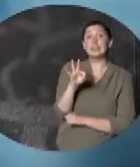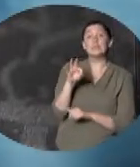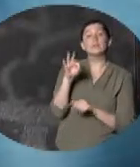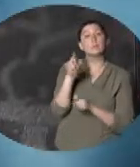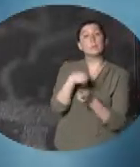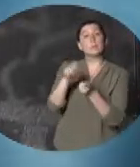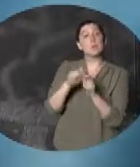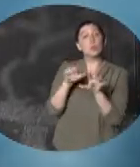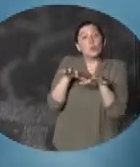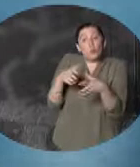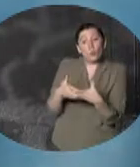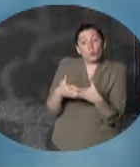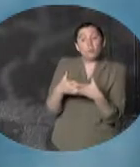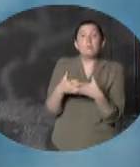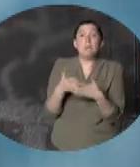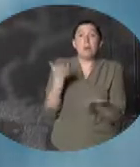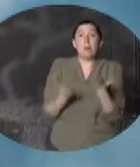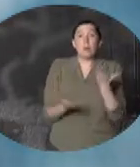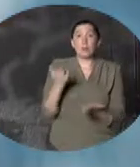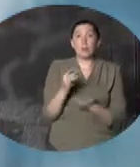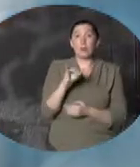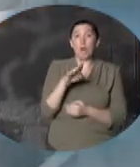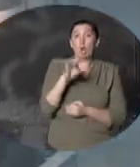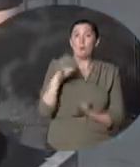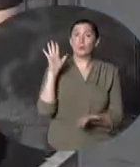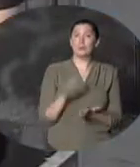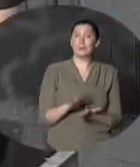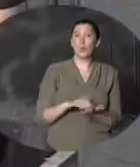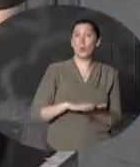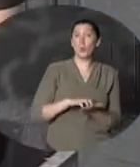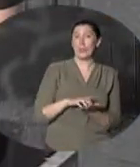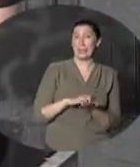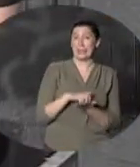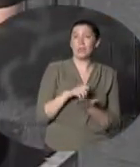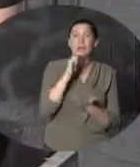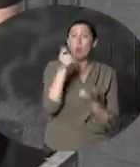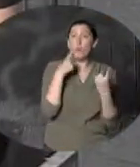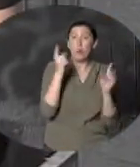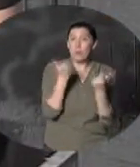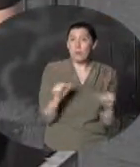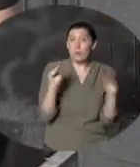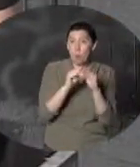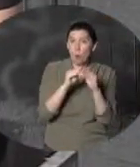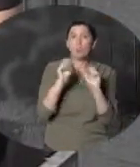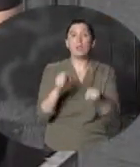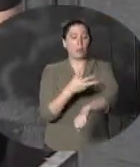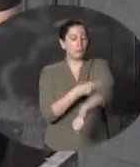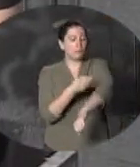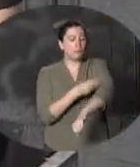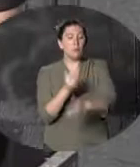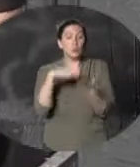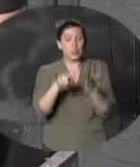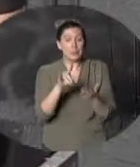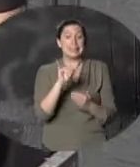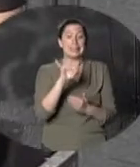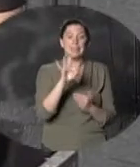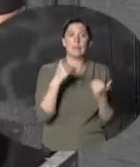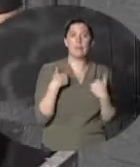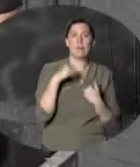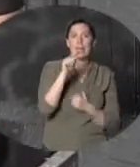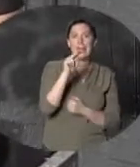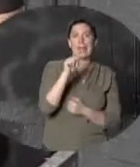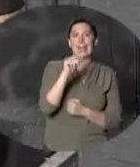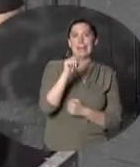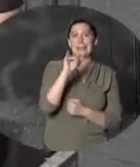where it's possible that they've been immune suppressed and that vaccine might not be working anymore, they can have a blood test to ensure that they have antibodies, their